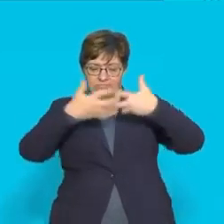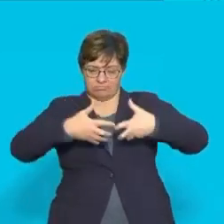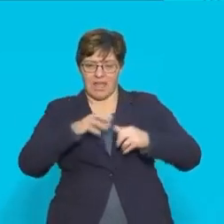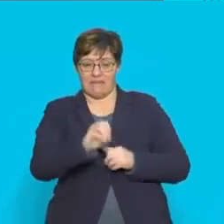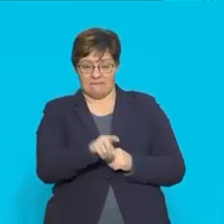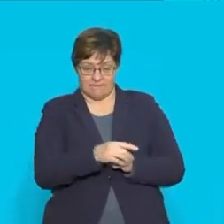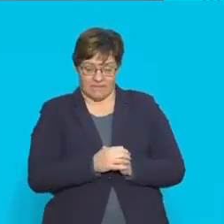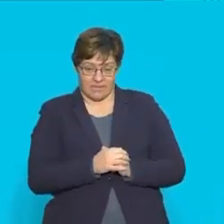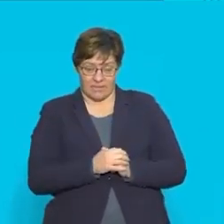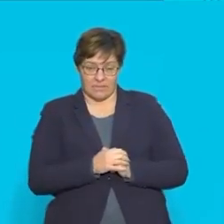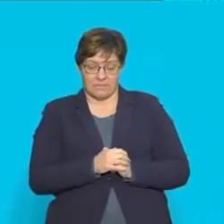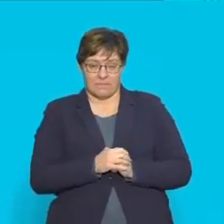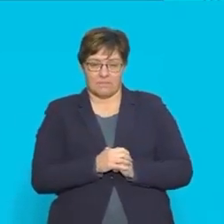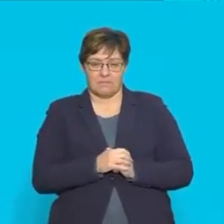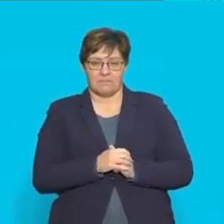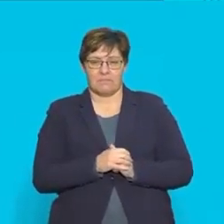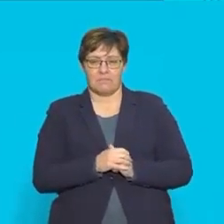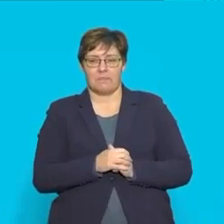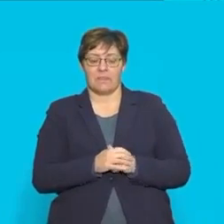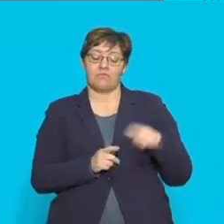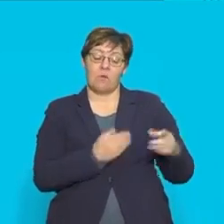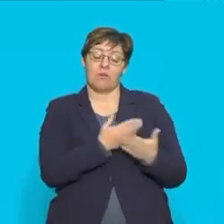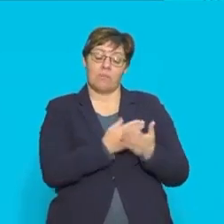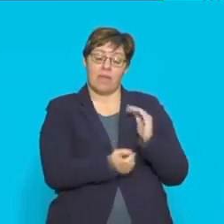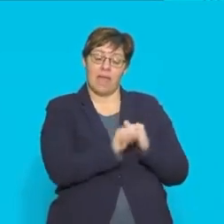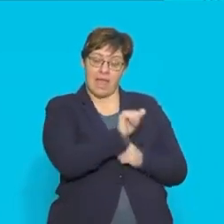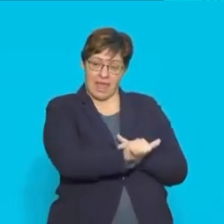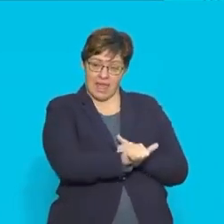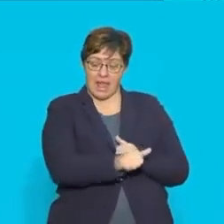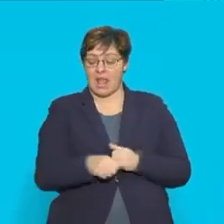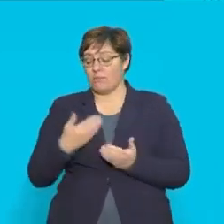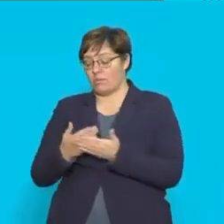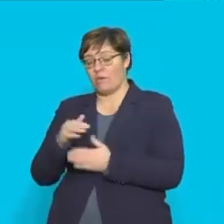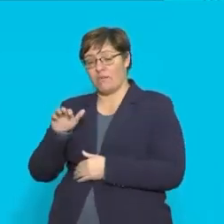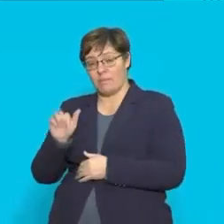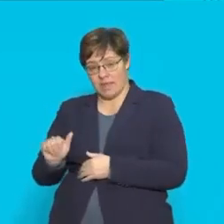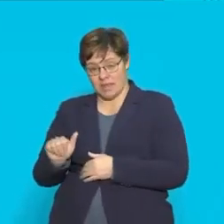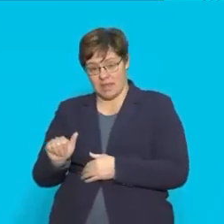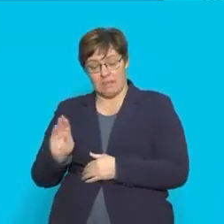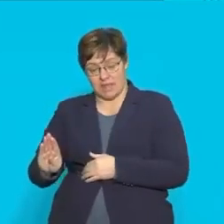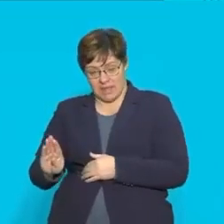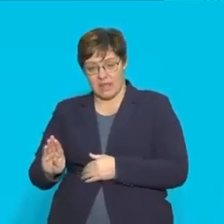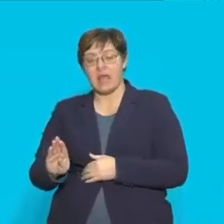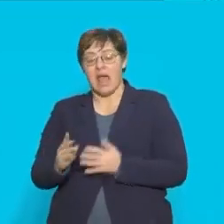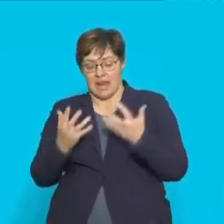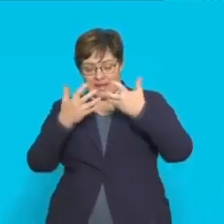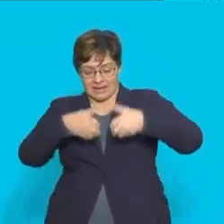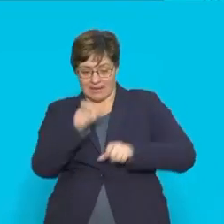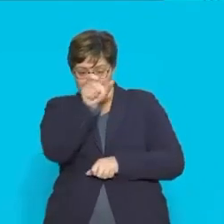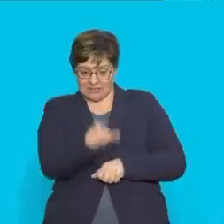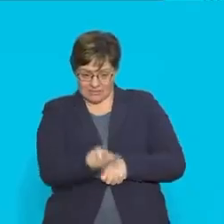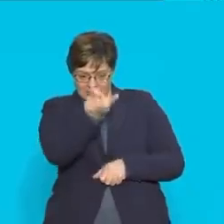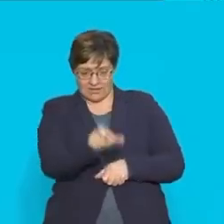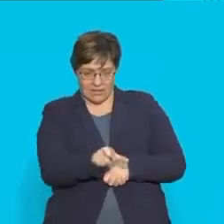between the two events. Okay. So the probability of A plus the probability of B minus the